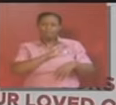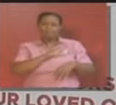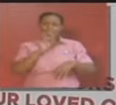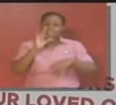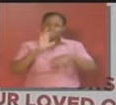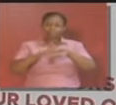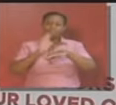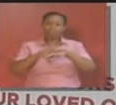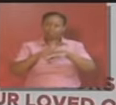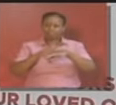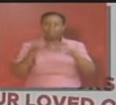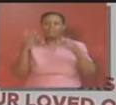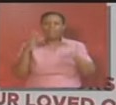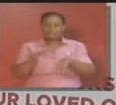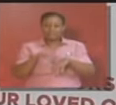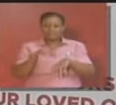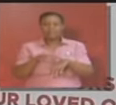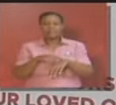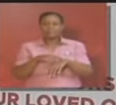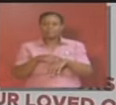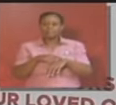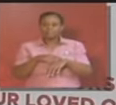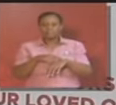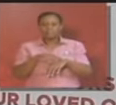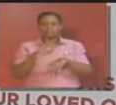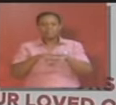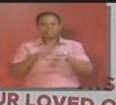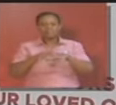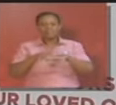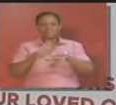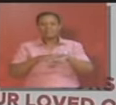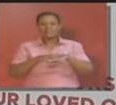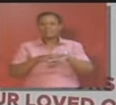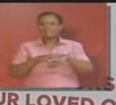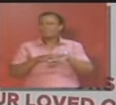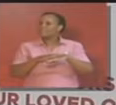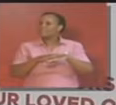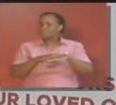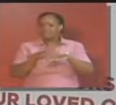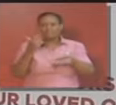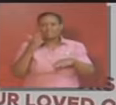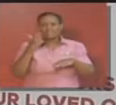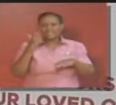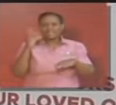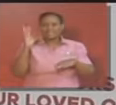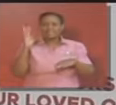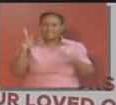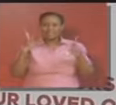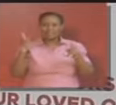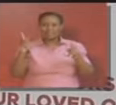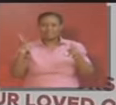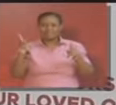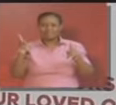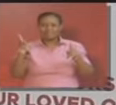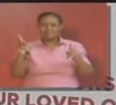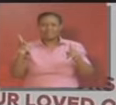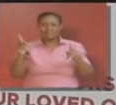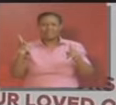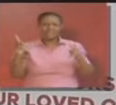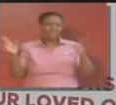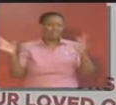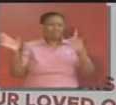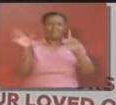them that they were infected with the COVID-19 virus, but 6 more persons having to be contacted and told that they are actually infected as a result